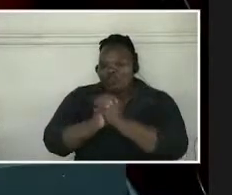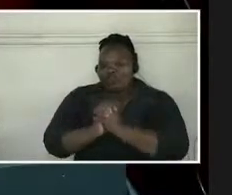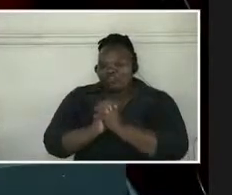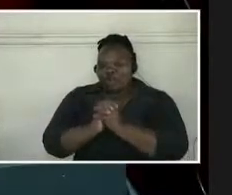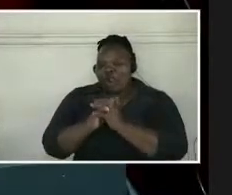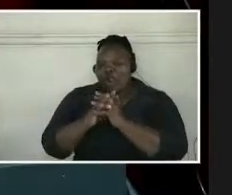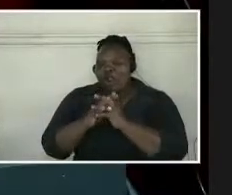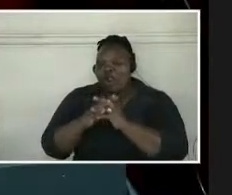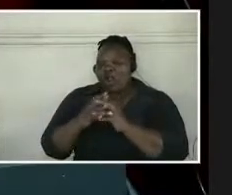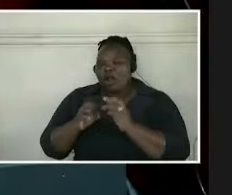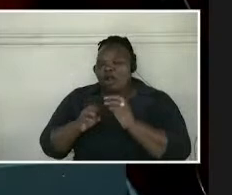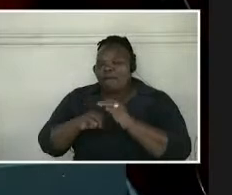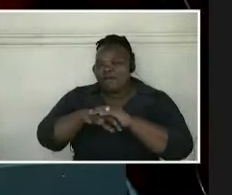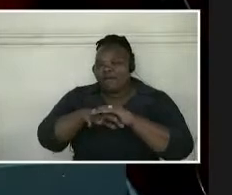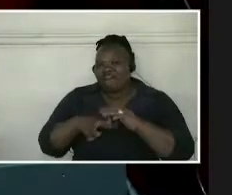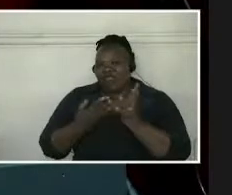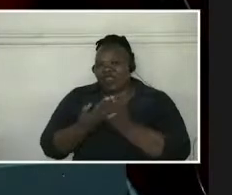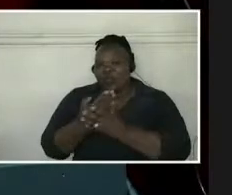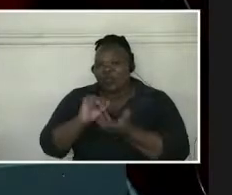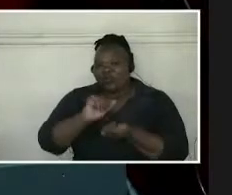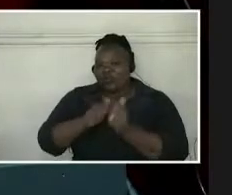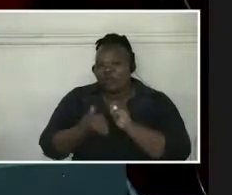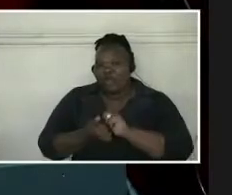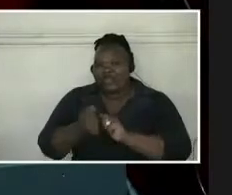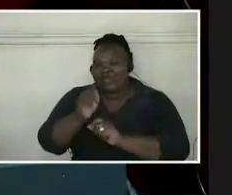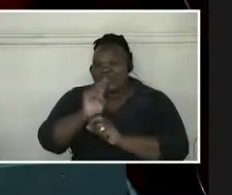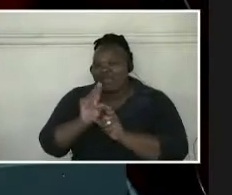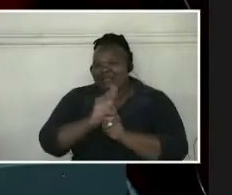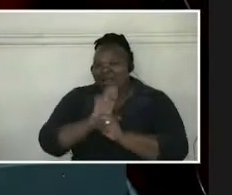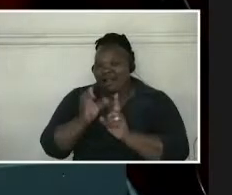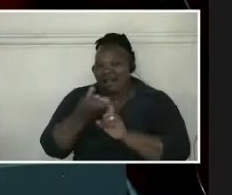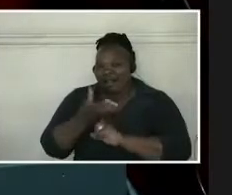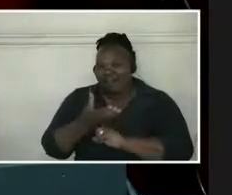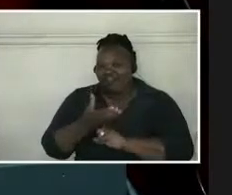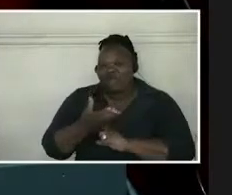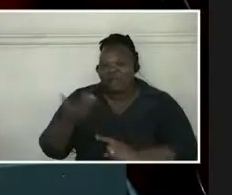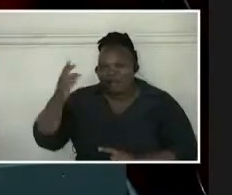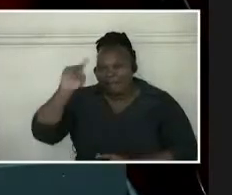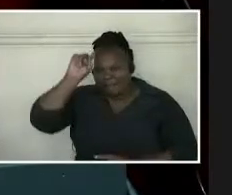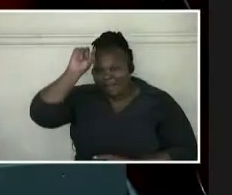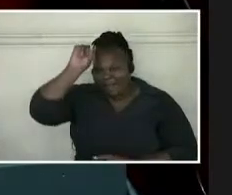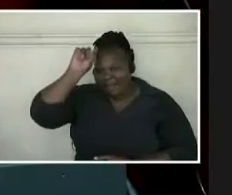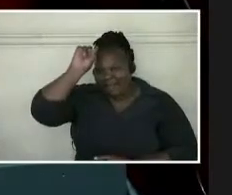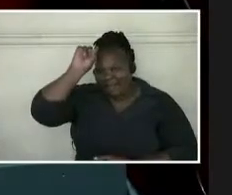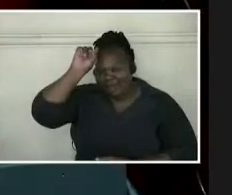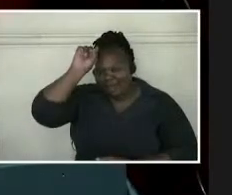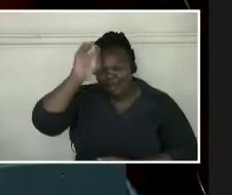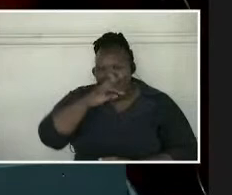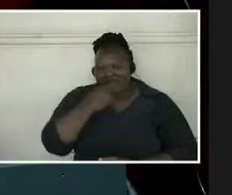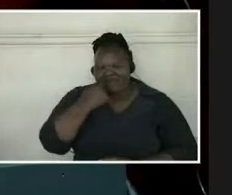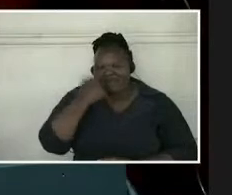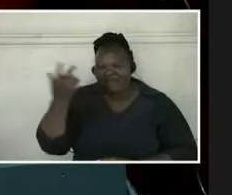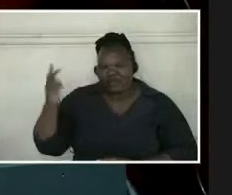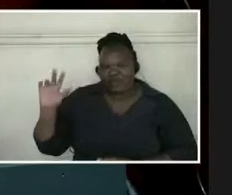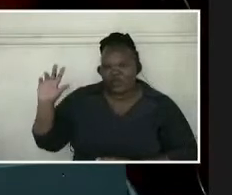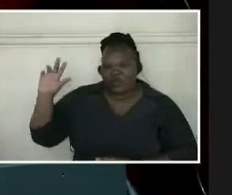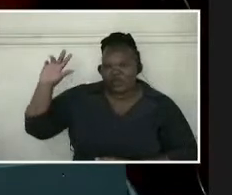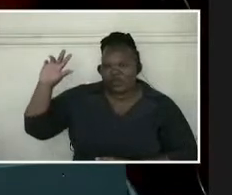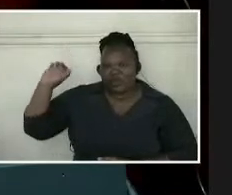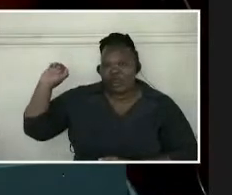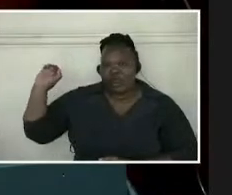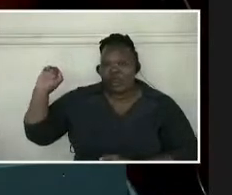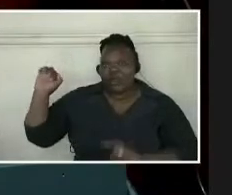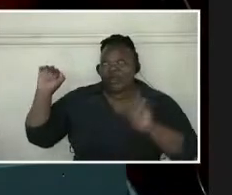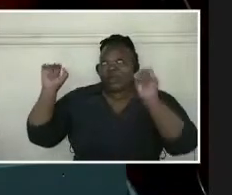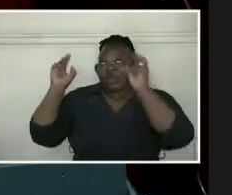province through sports art and culture dr martiba also said in the very same inaugural speech and i